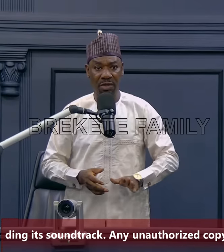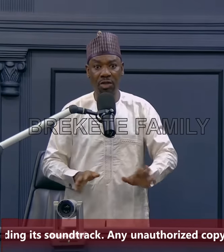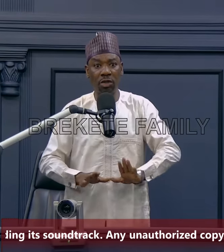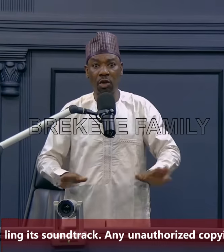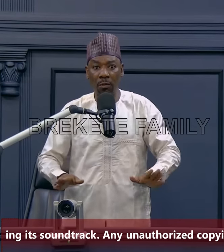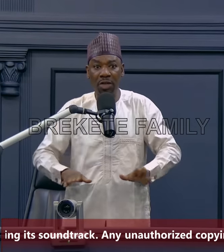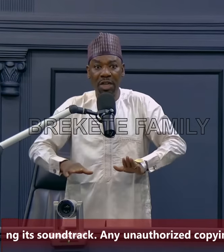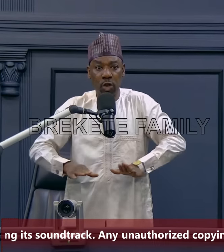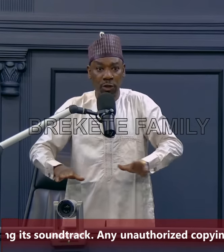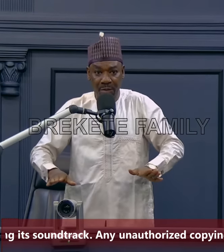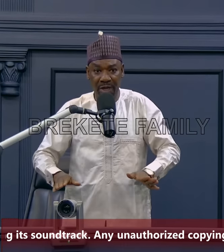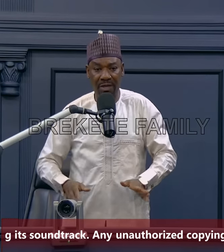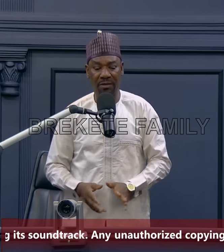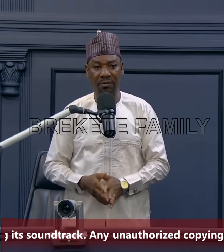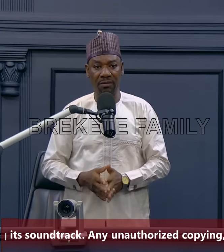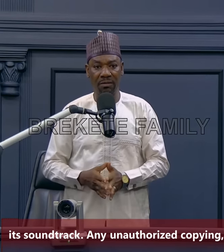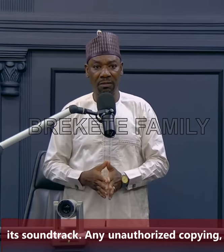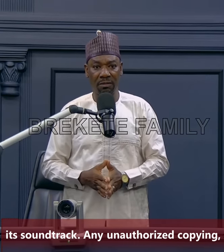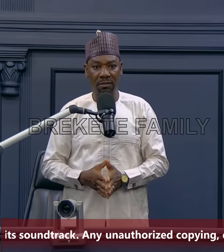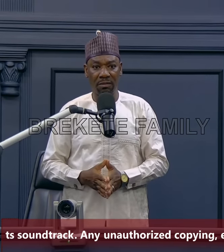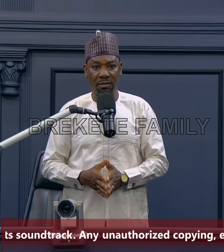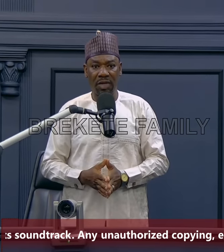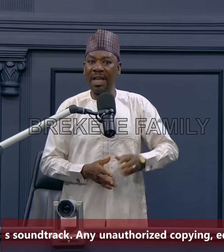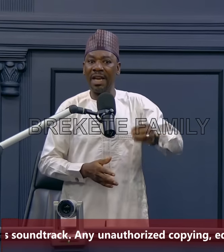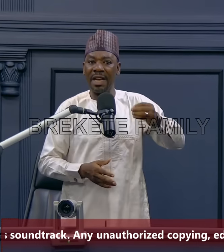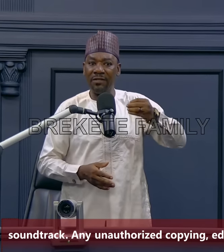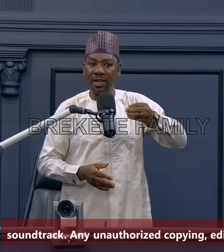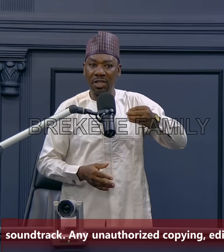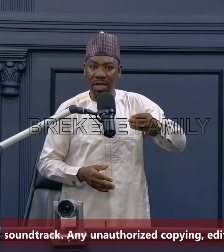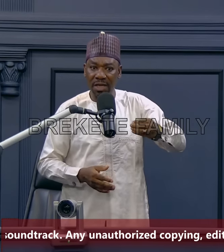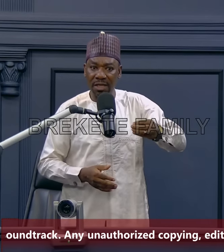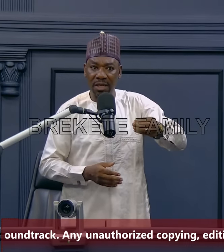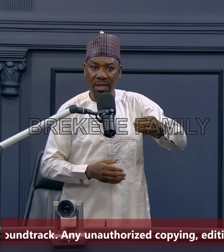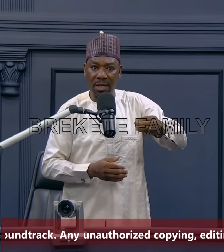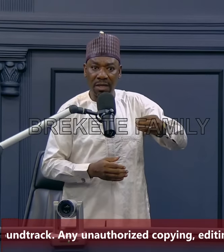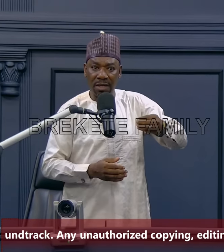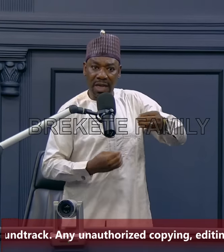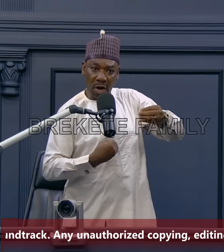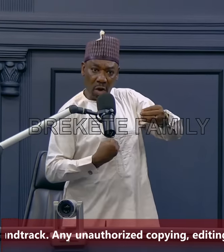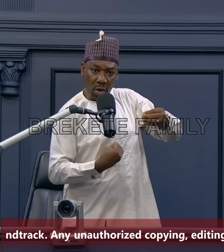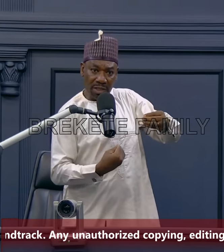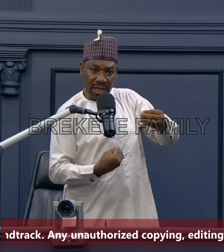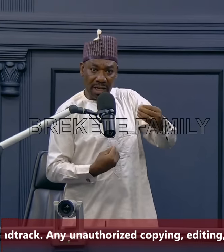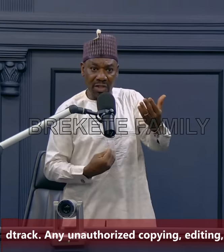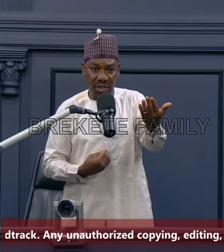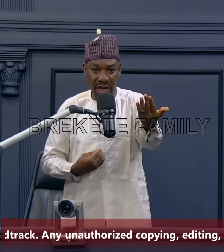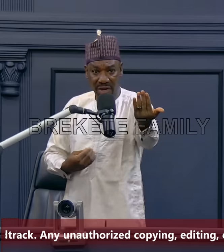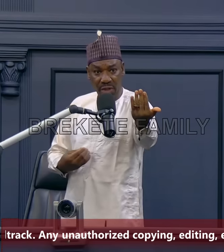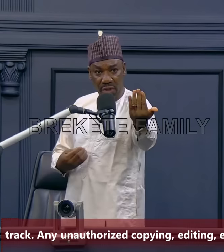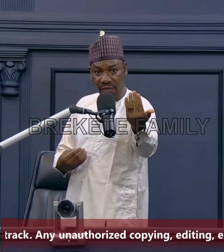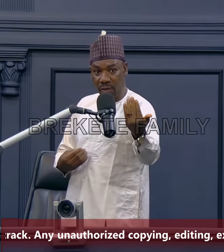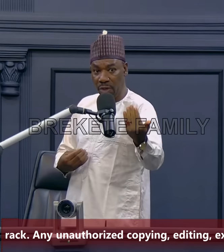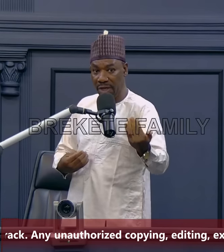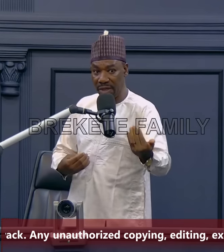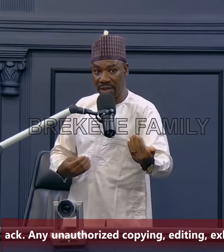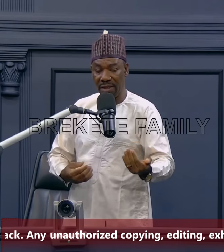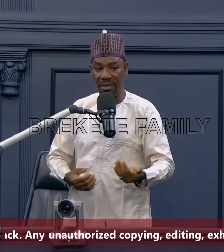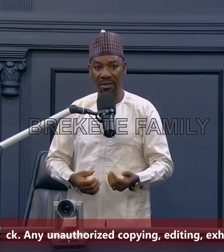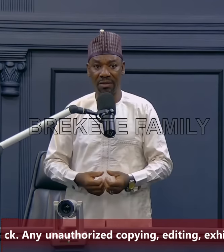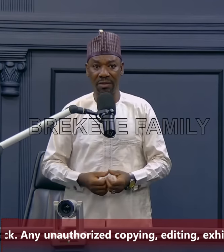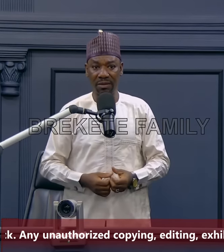tell you they just come out they just break they can never chat their cause against the direction of